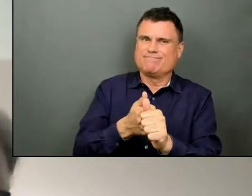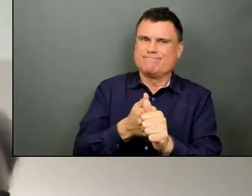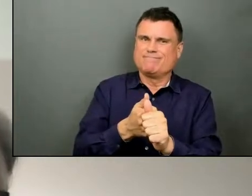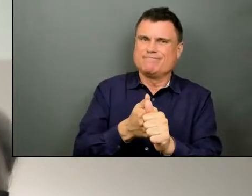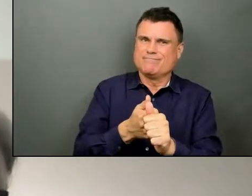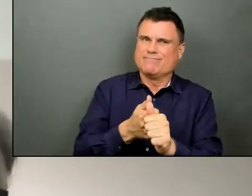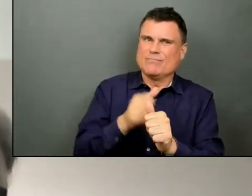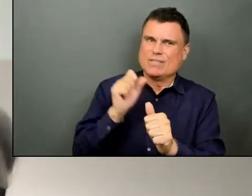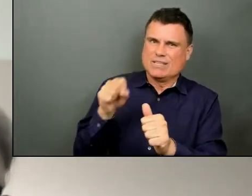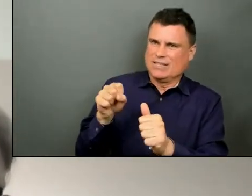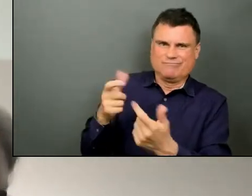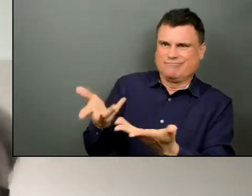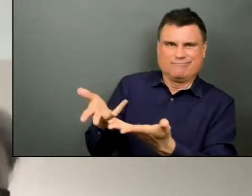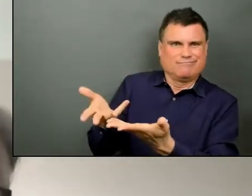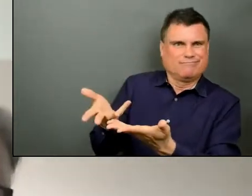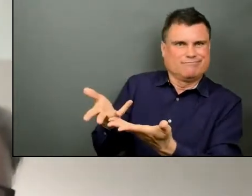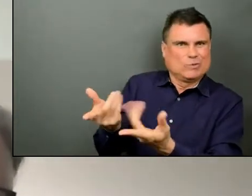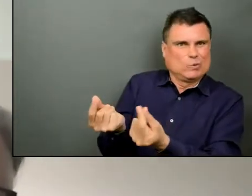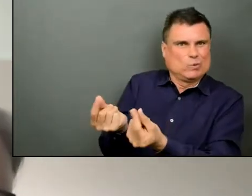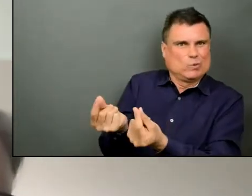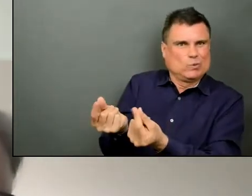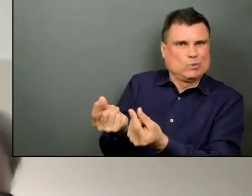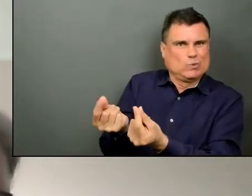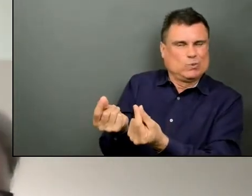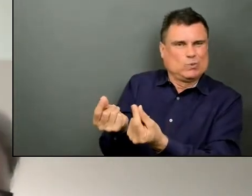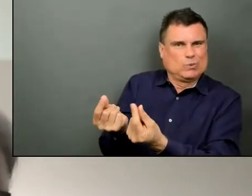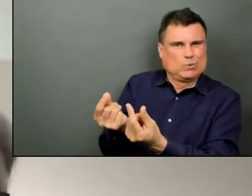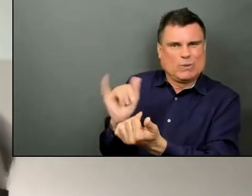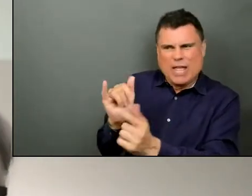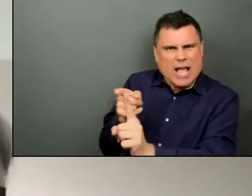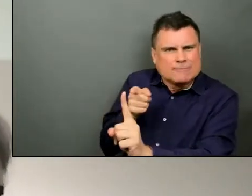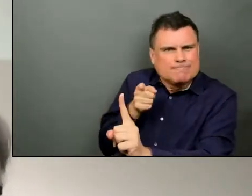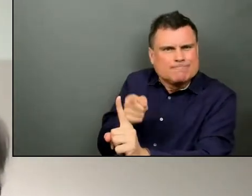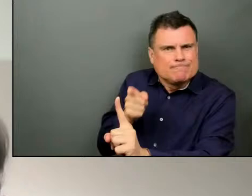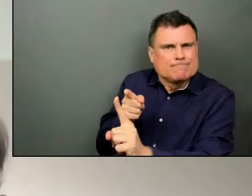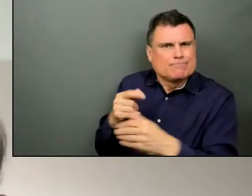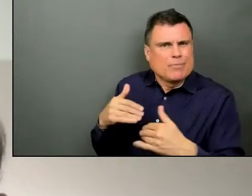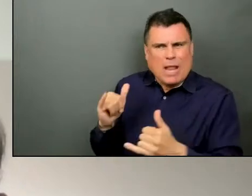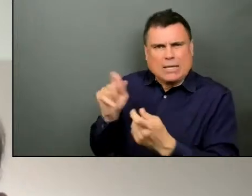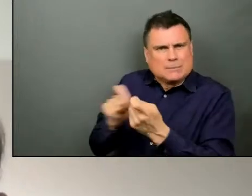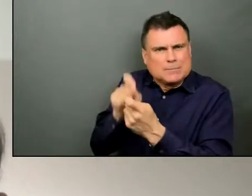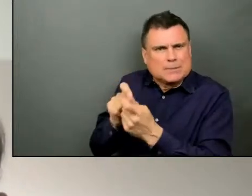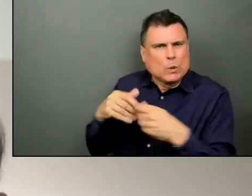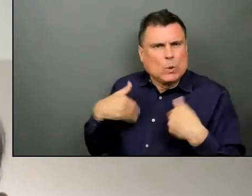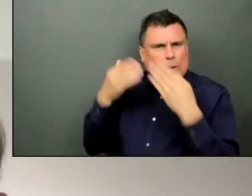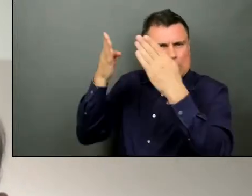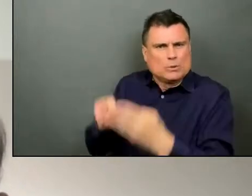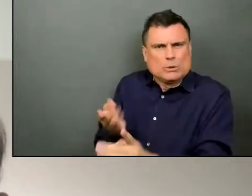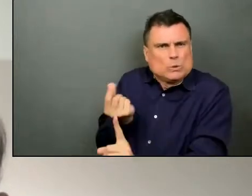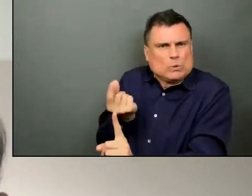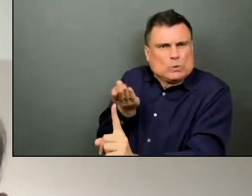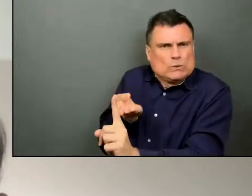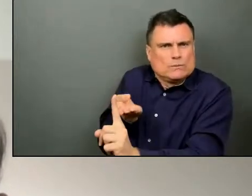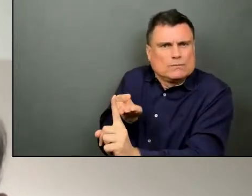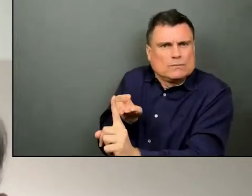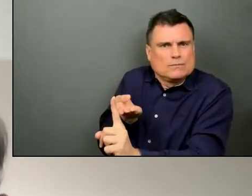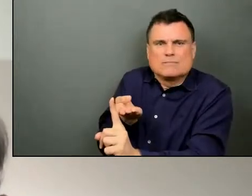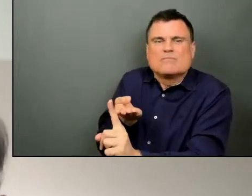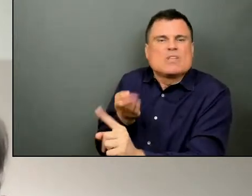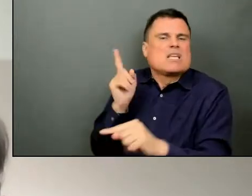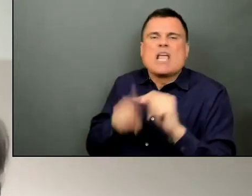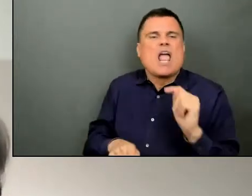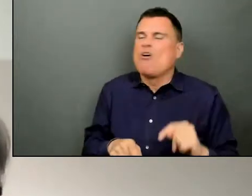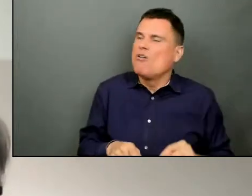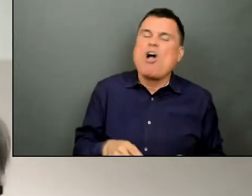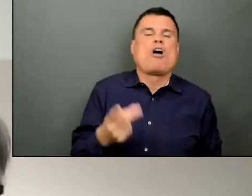that on one end of the spectrum are parents who are incredibly concerned about their